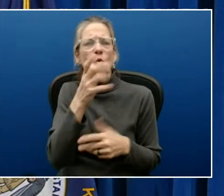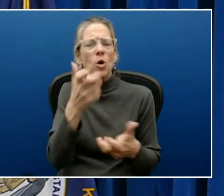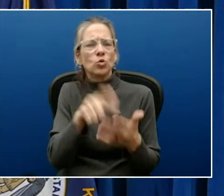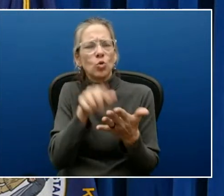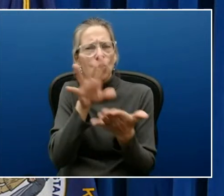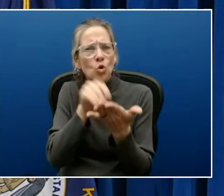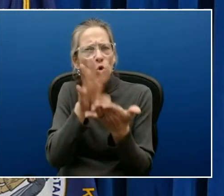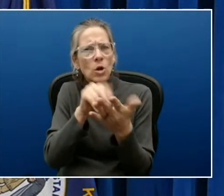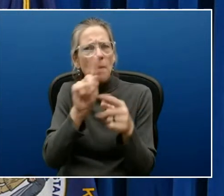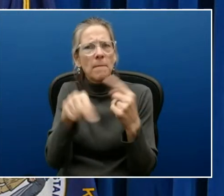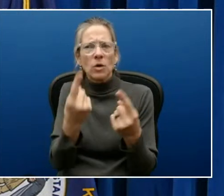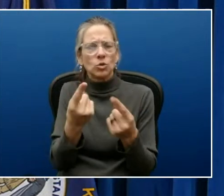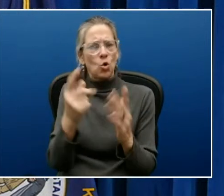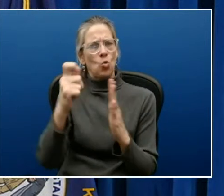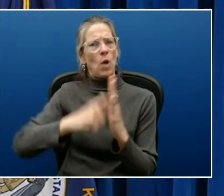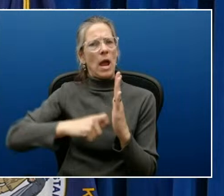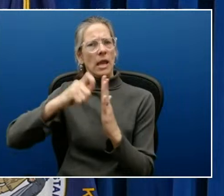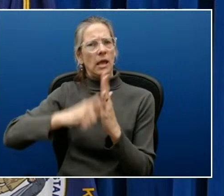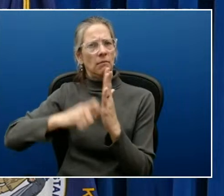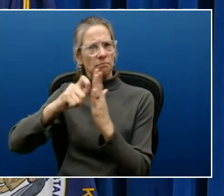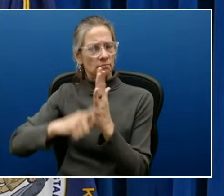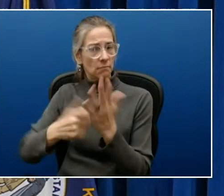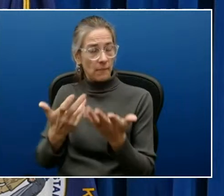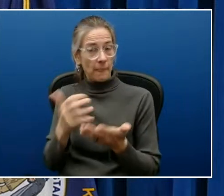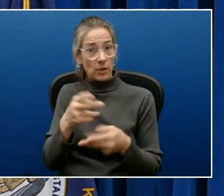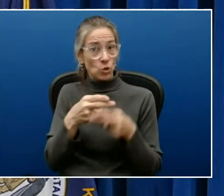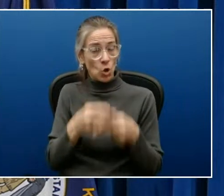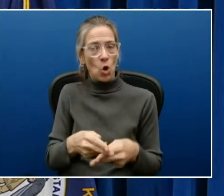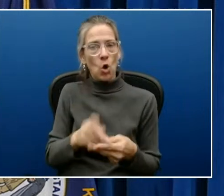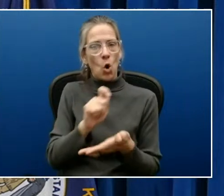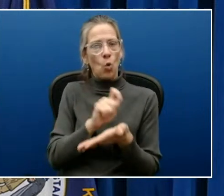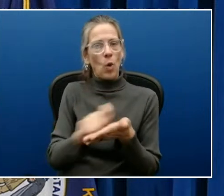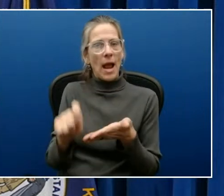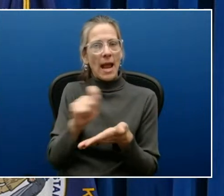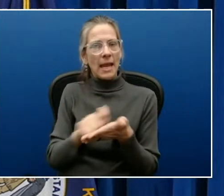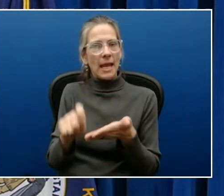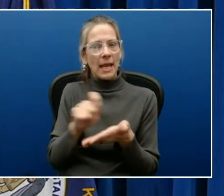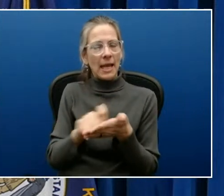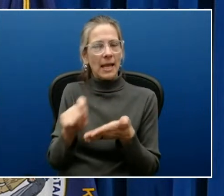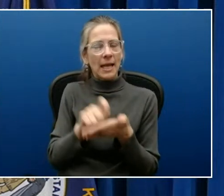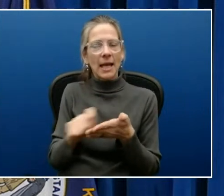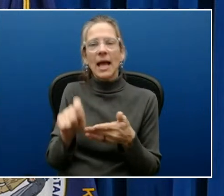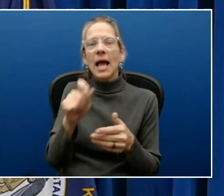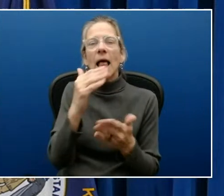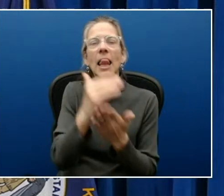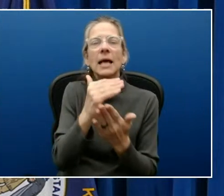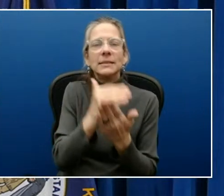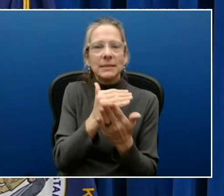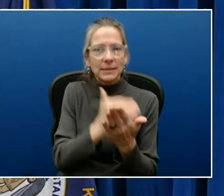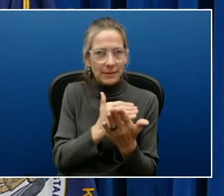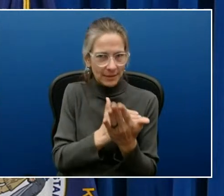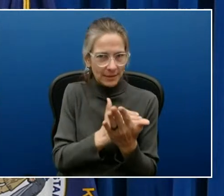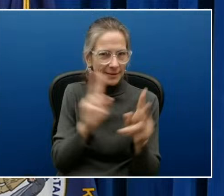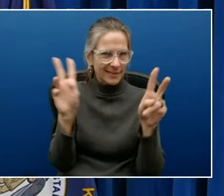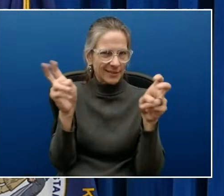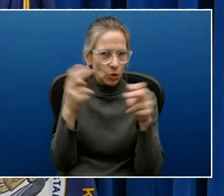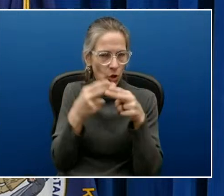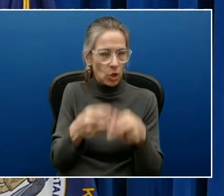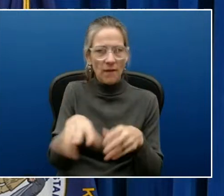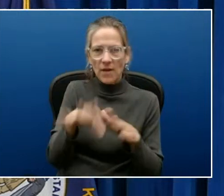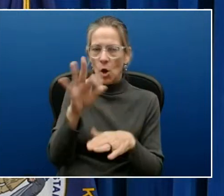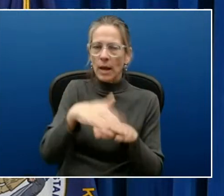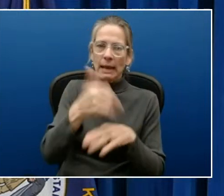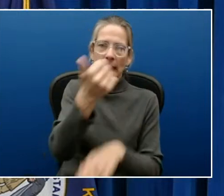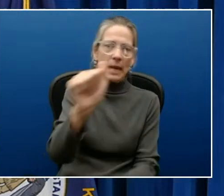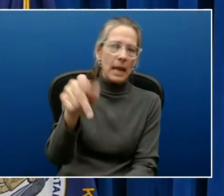the craft of writing. And again, that's called Writing Lessons, and you can find it on any podcast platform.